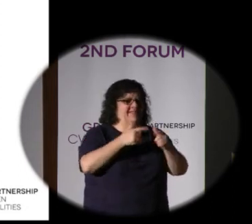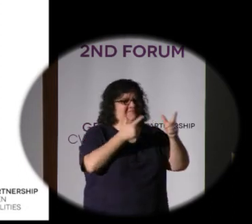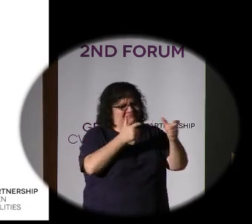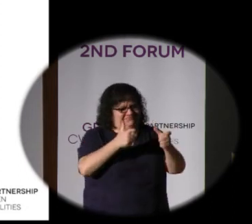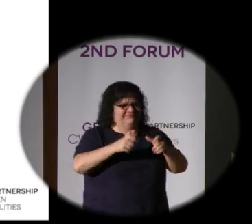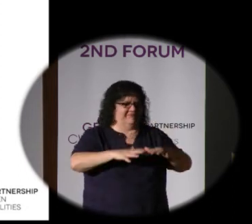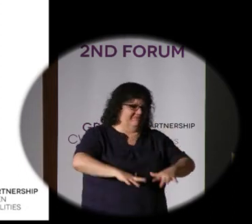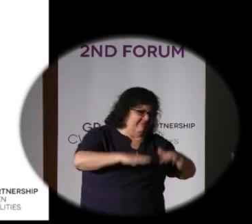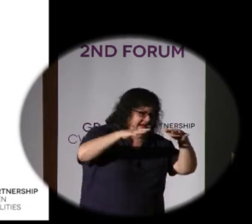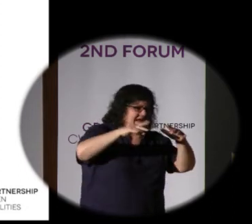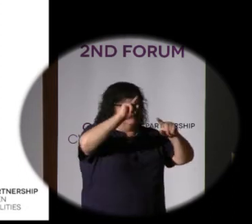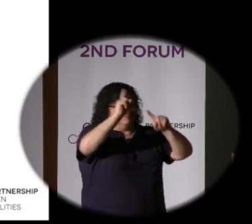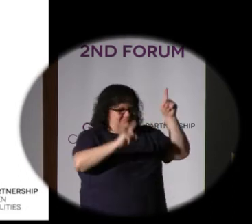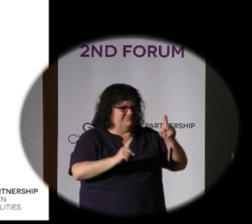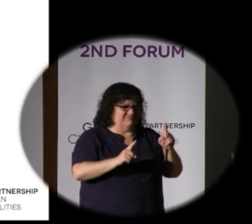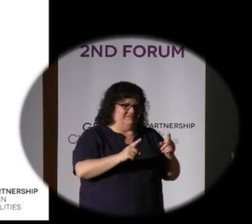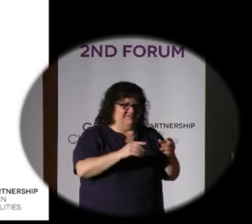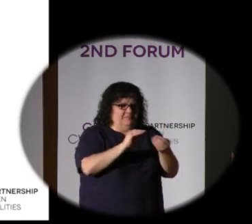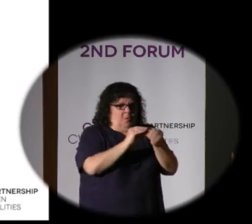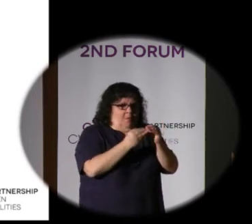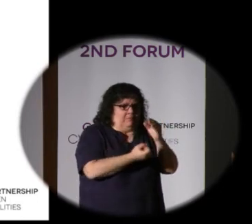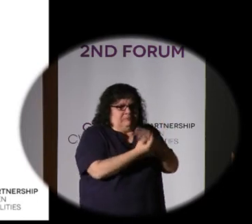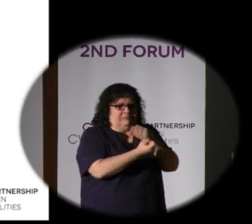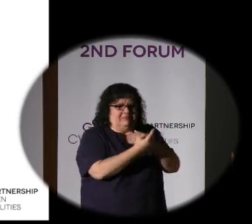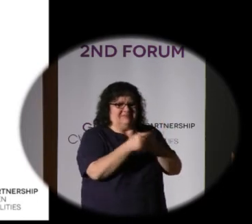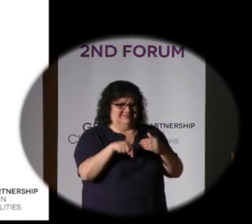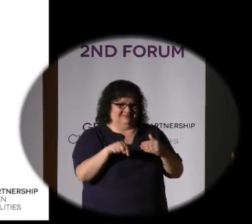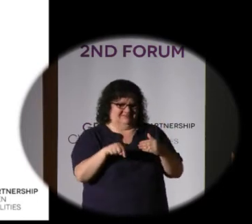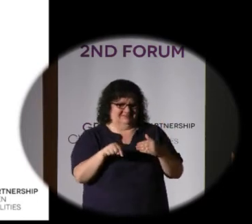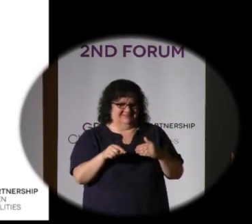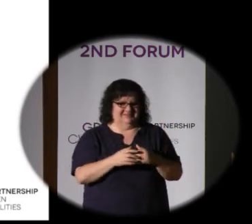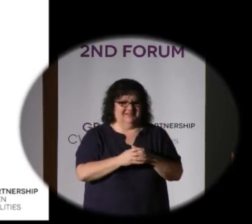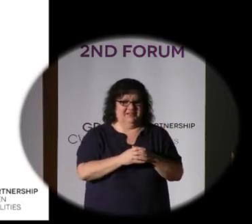resolution. And I think that's all. So thank you.